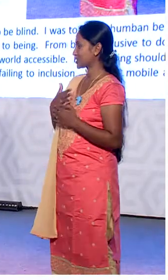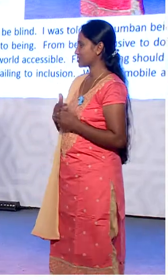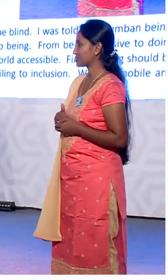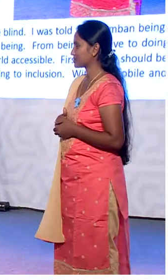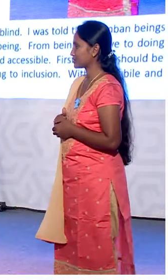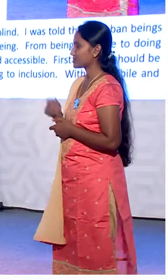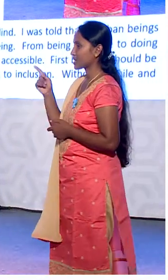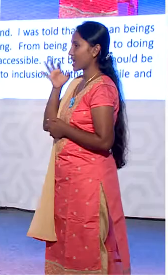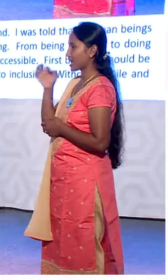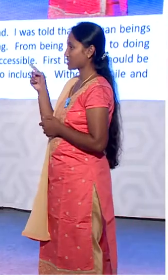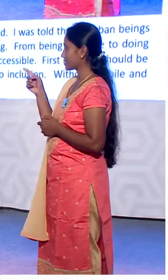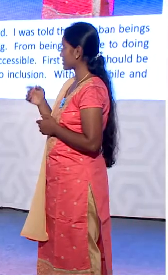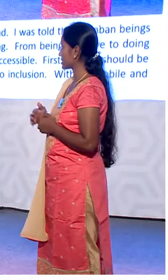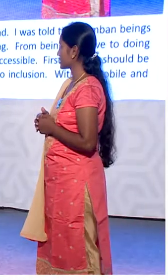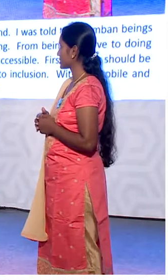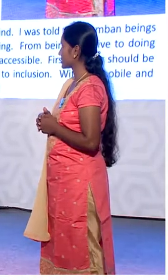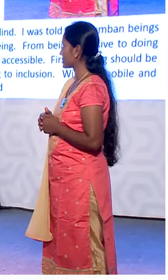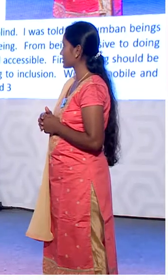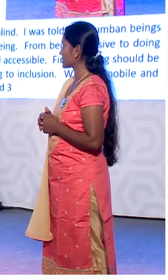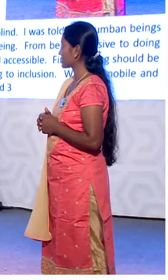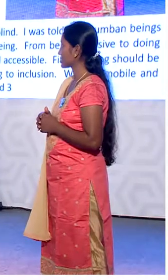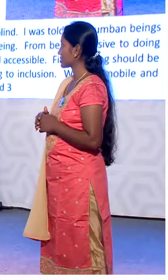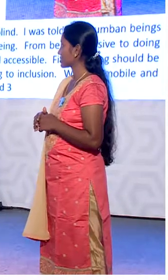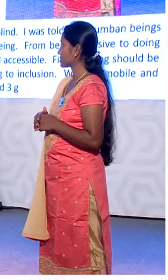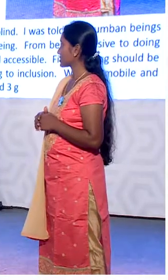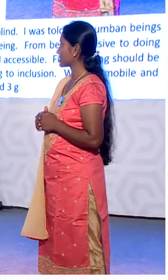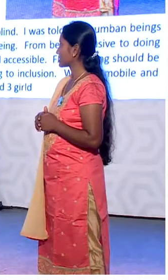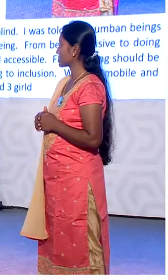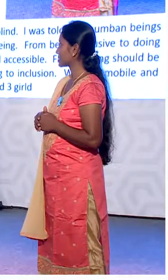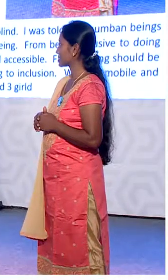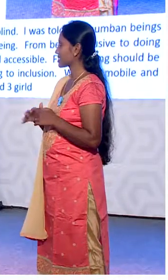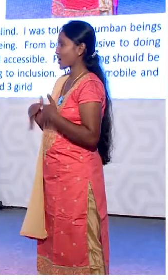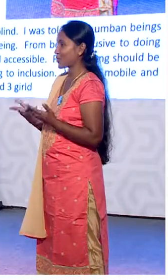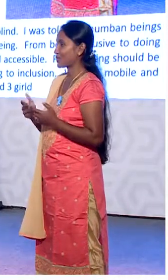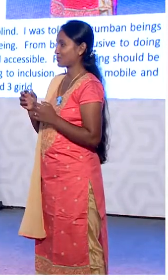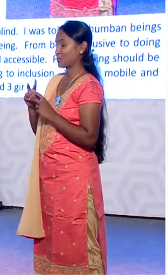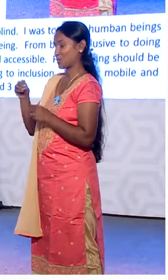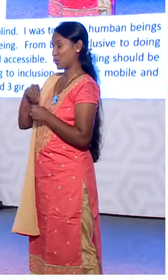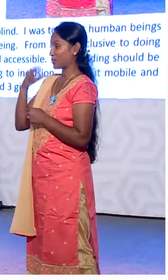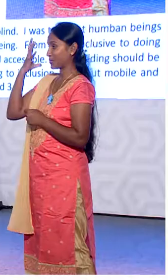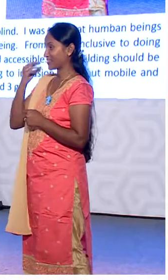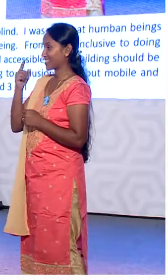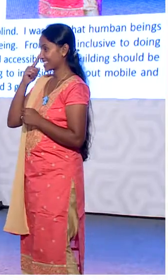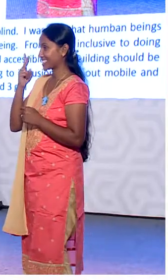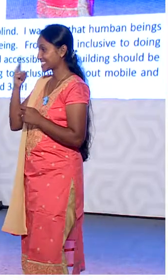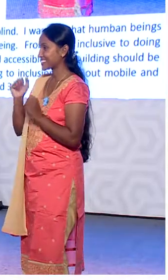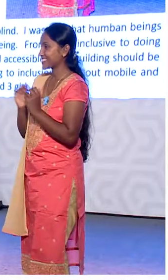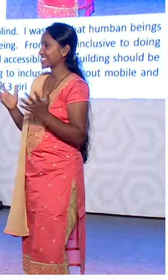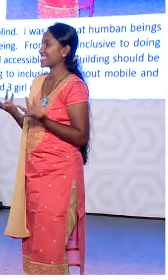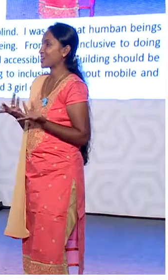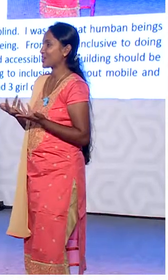me, how come you have all these beautiful girls without seeing? I asked, what do you